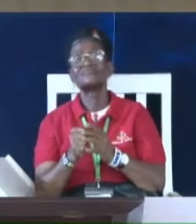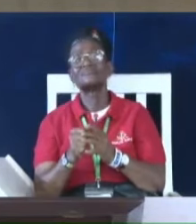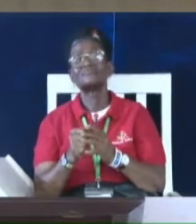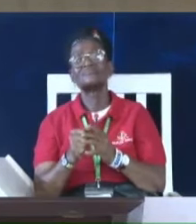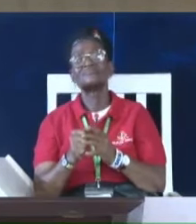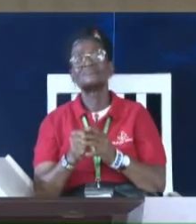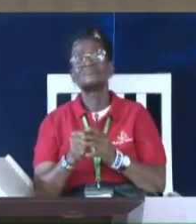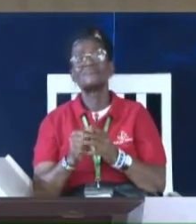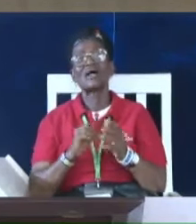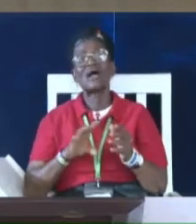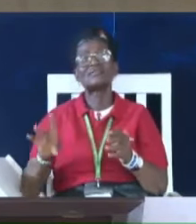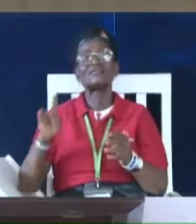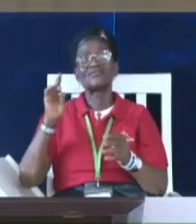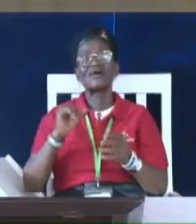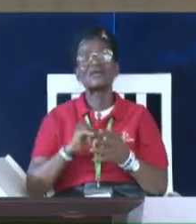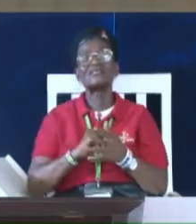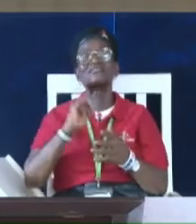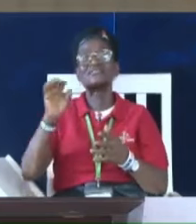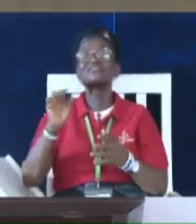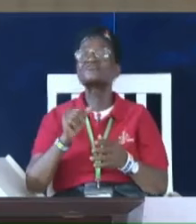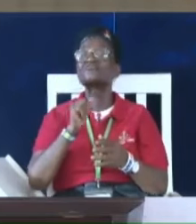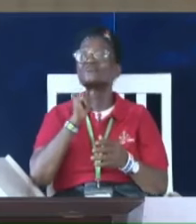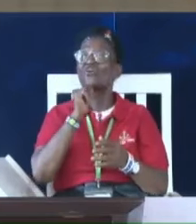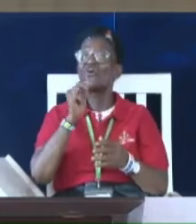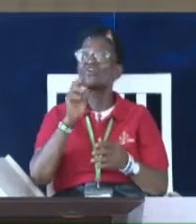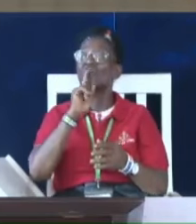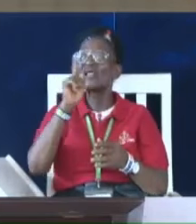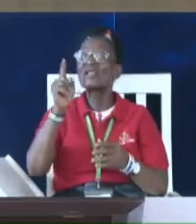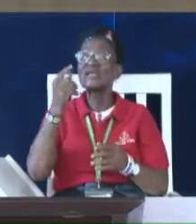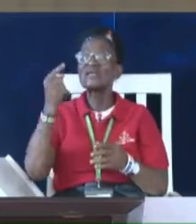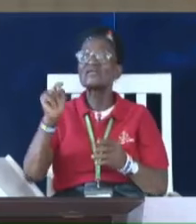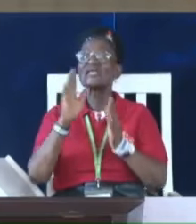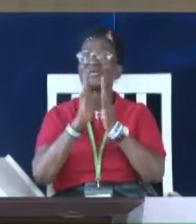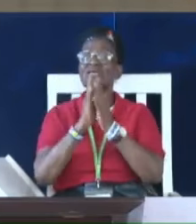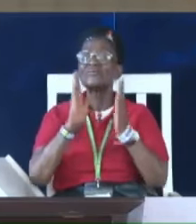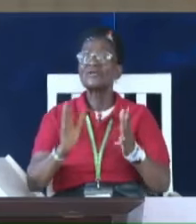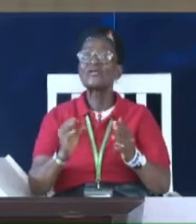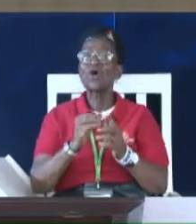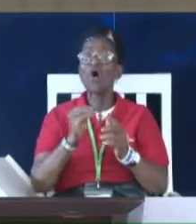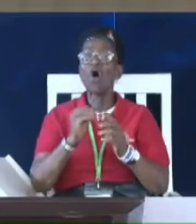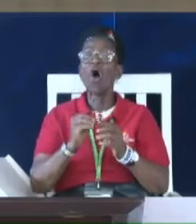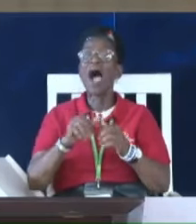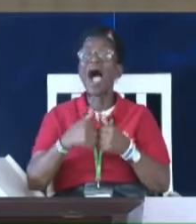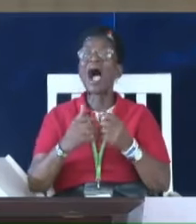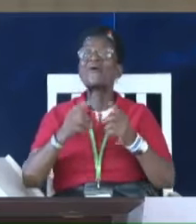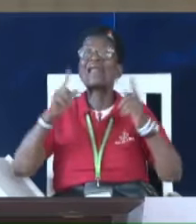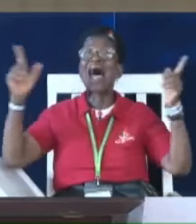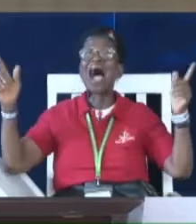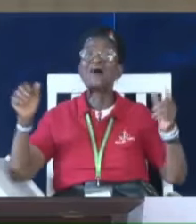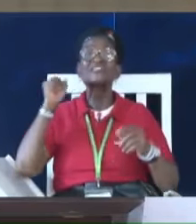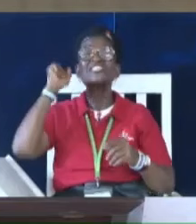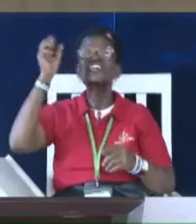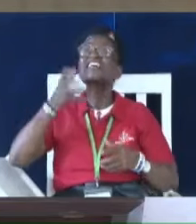And I discovered it wasn't really the prayer, it wasn't how loud she shouted.